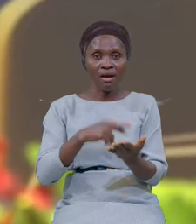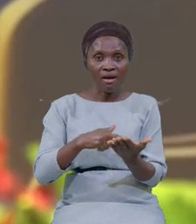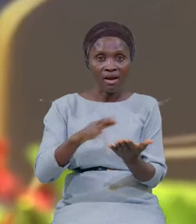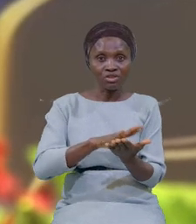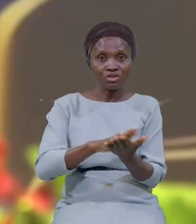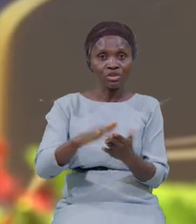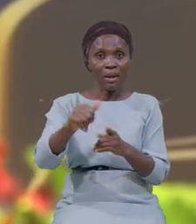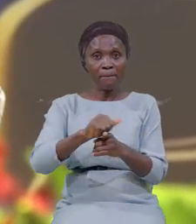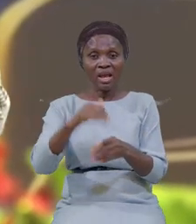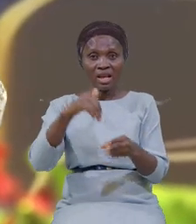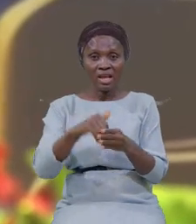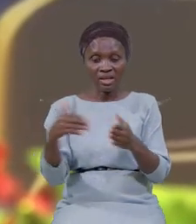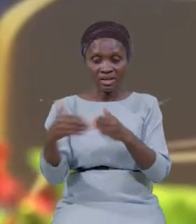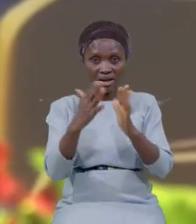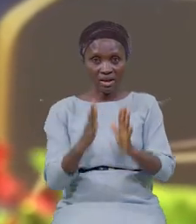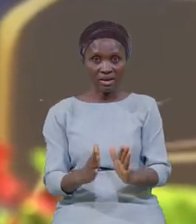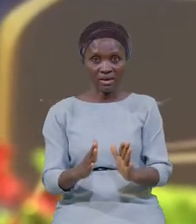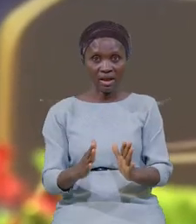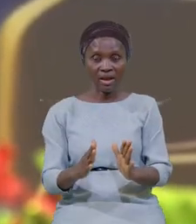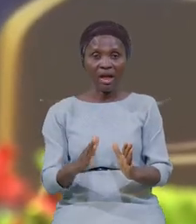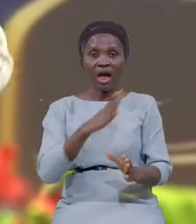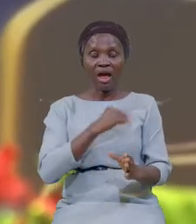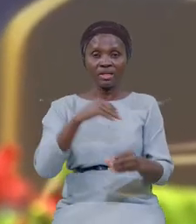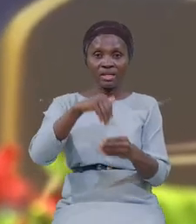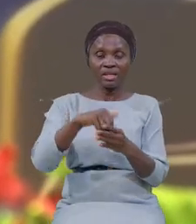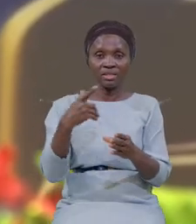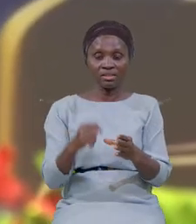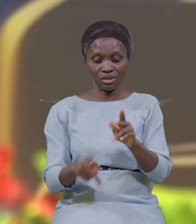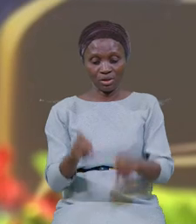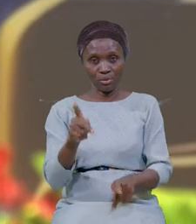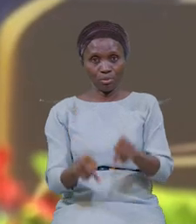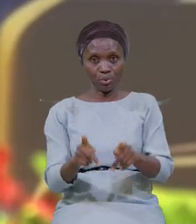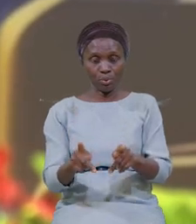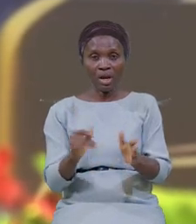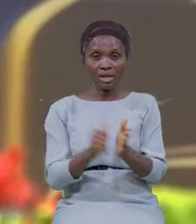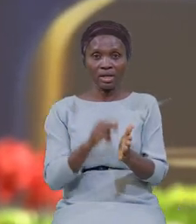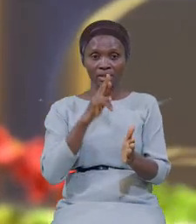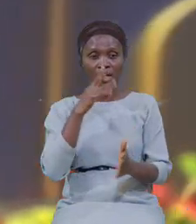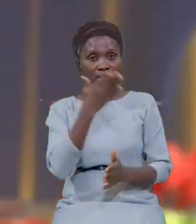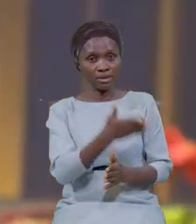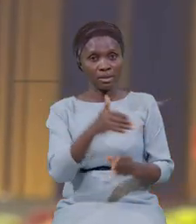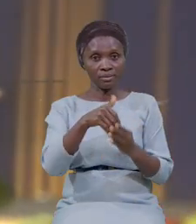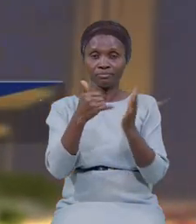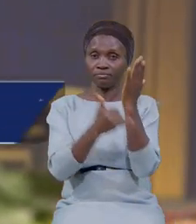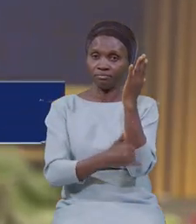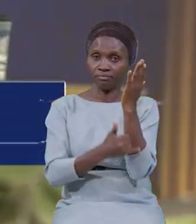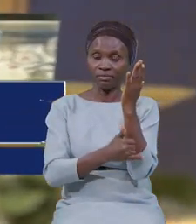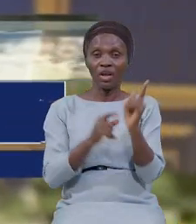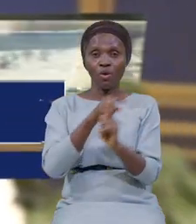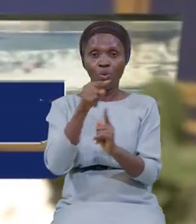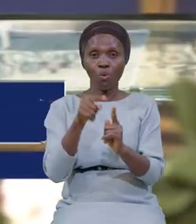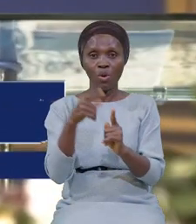leadership. Righteousness in the subjects, in the people that have been led. When